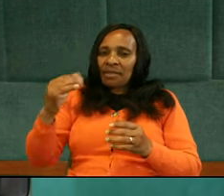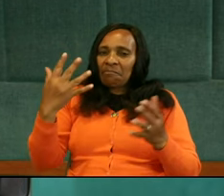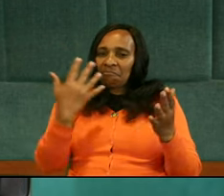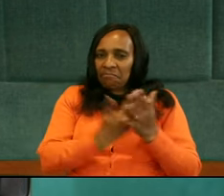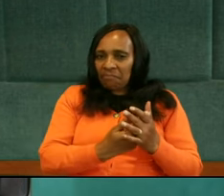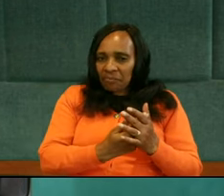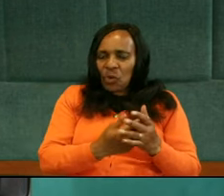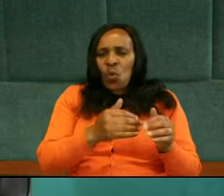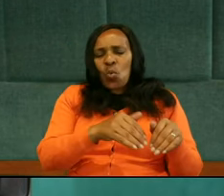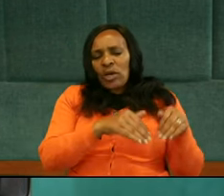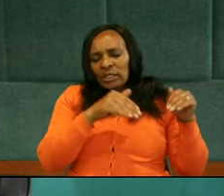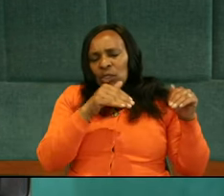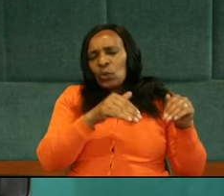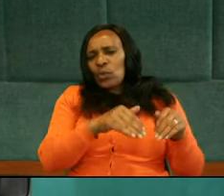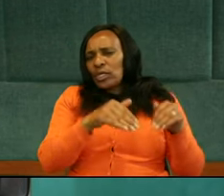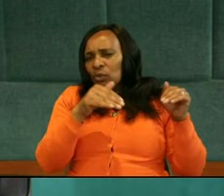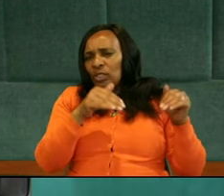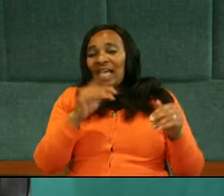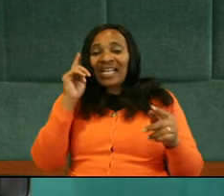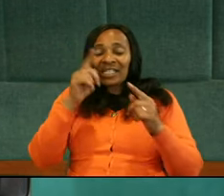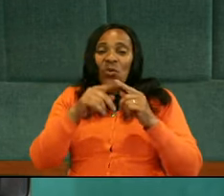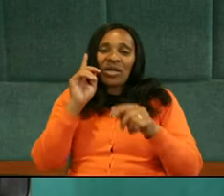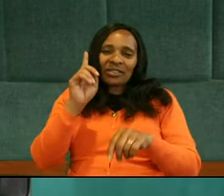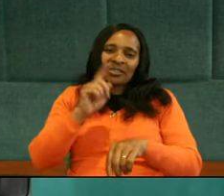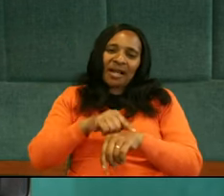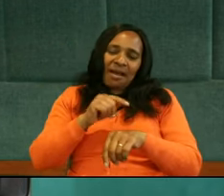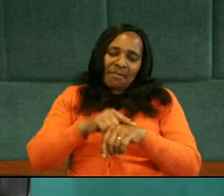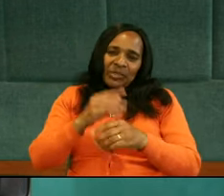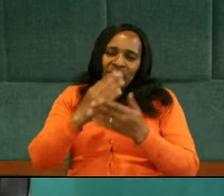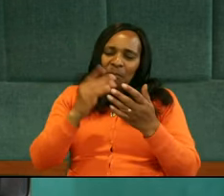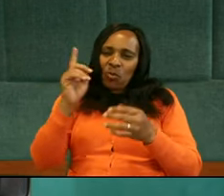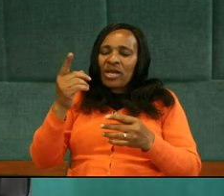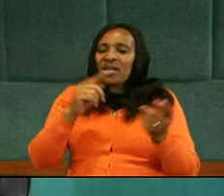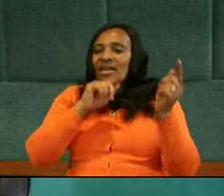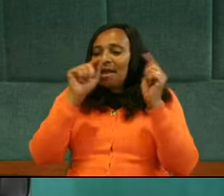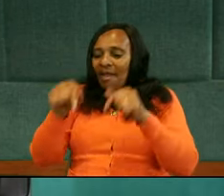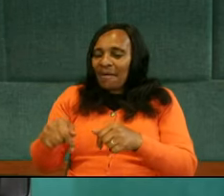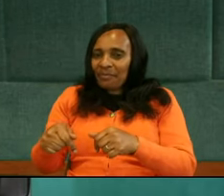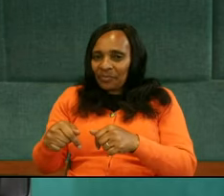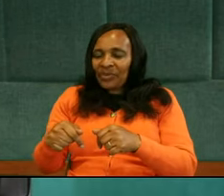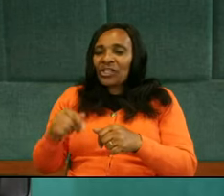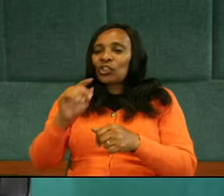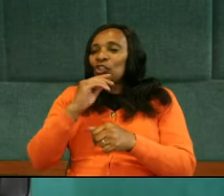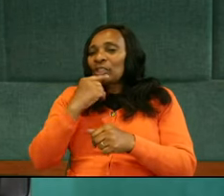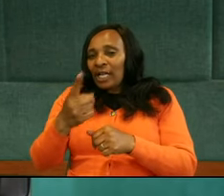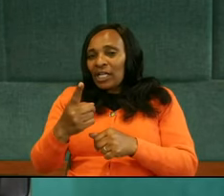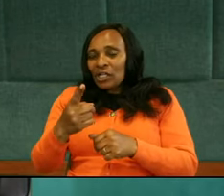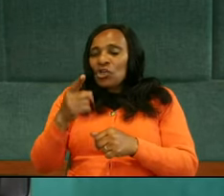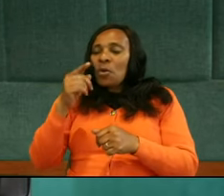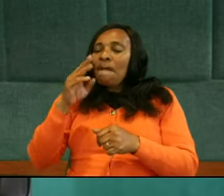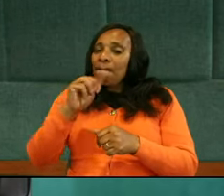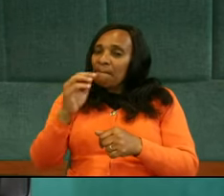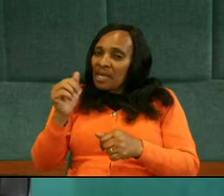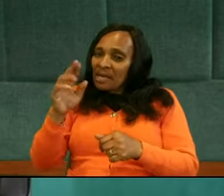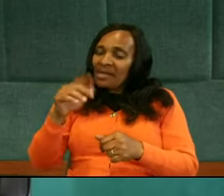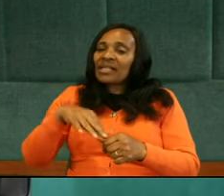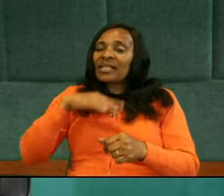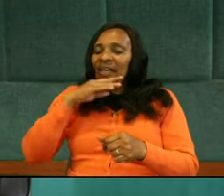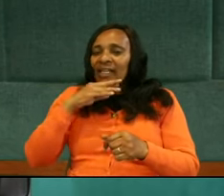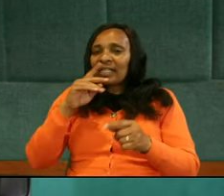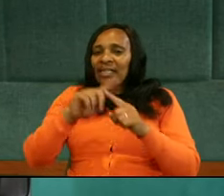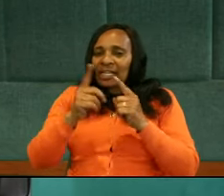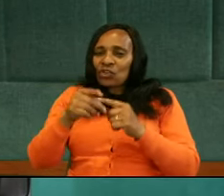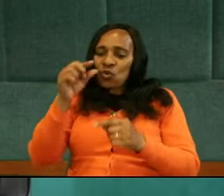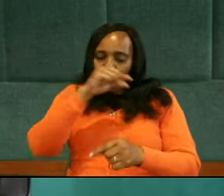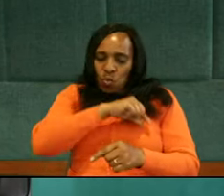waited and waited and waited until one time, someone came and told her that Mary is dead and you're now queen. And something very interesting is